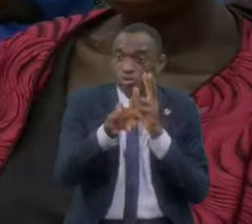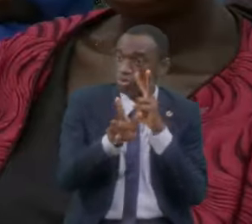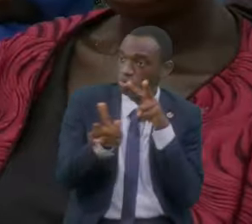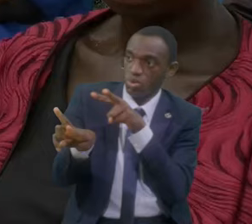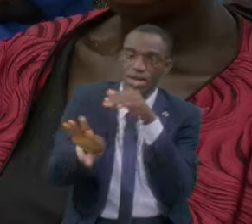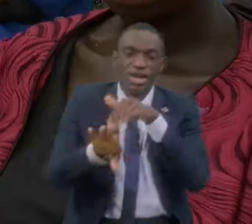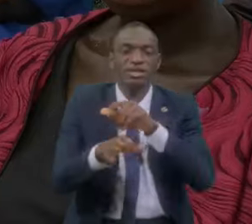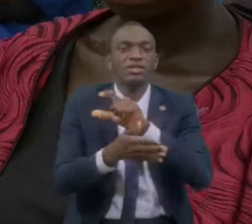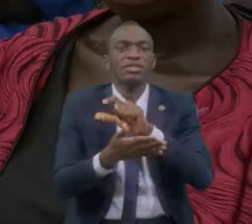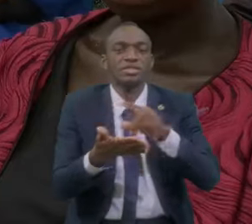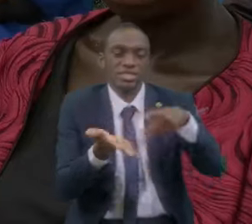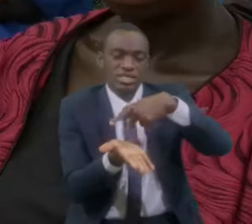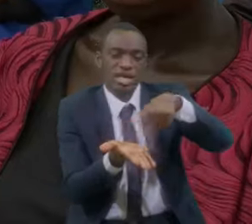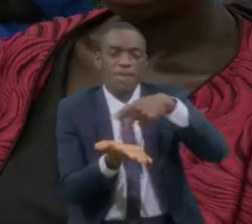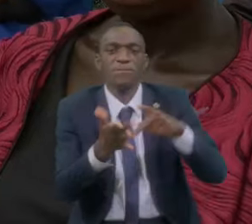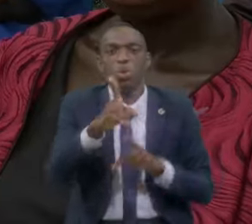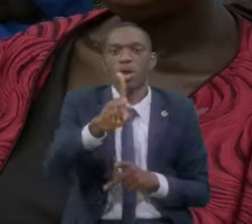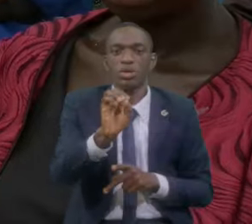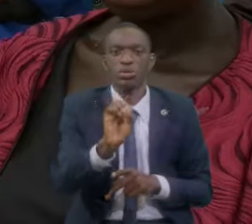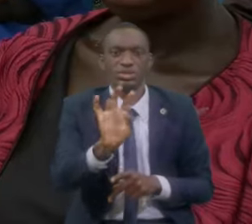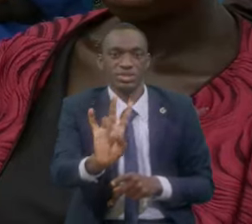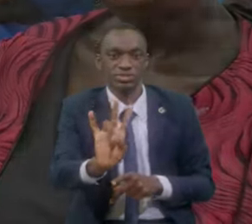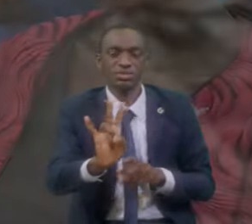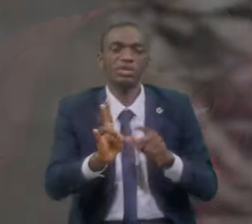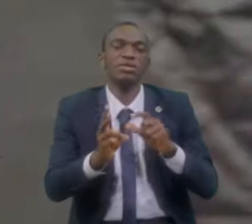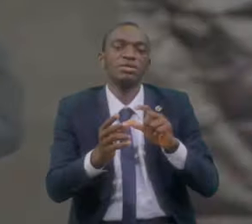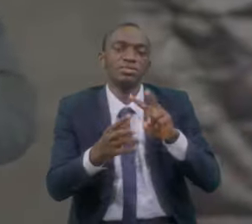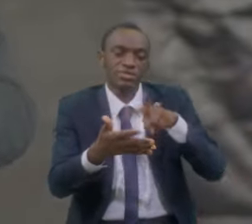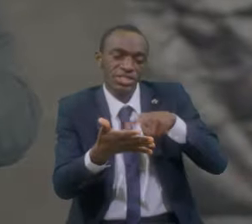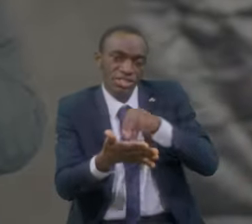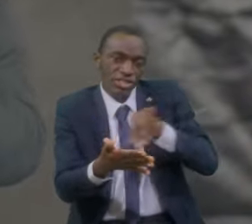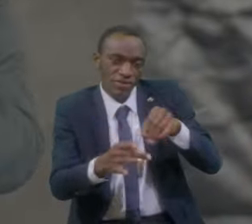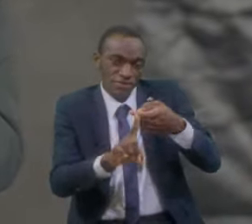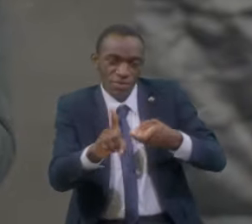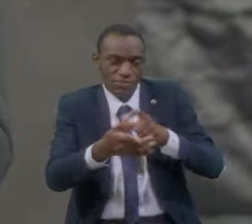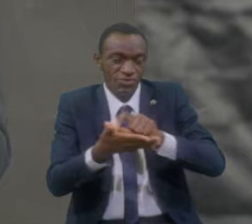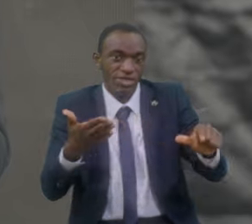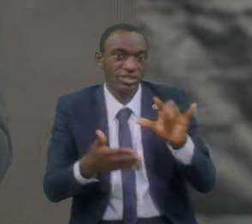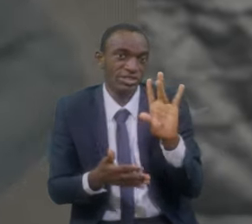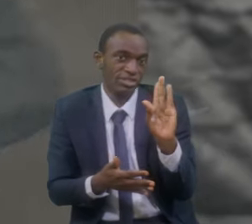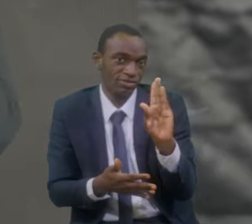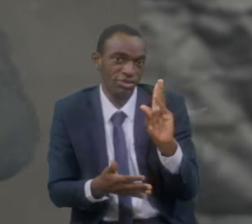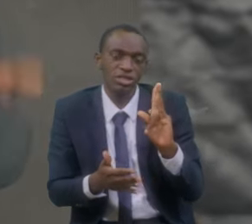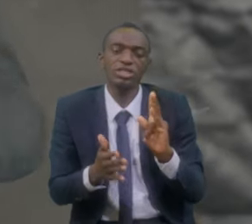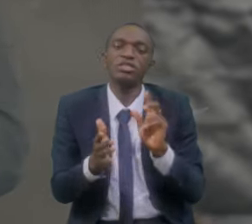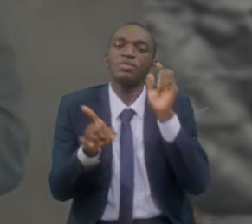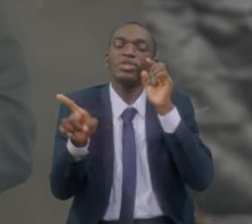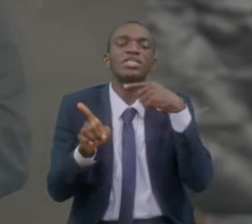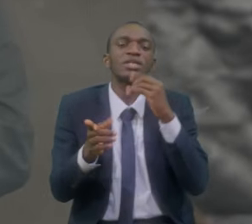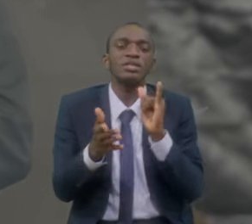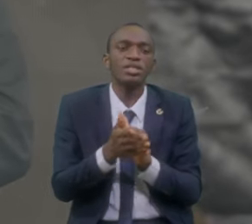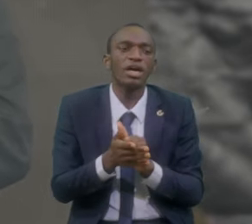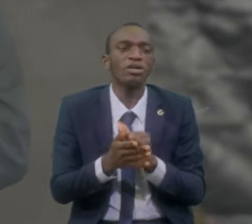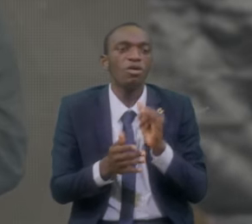Psalm 107, reading from verse 17, it says, fools, because